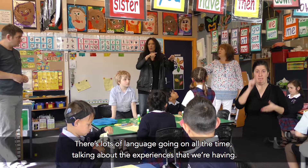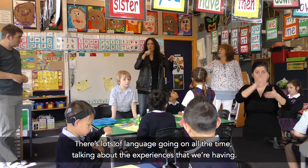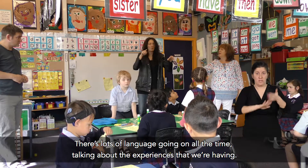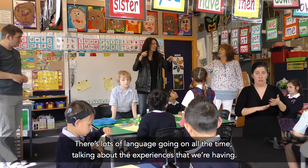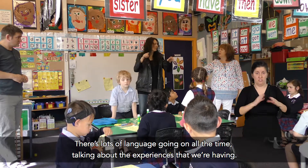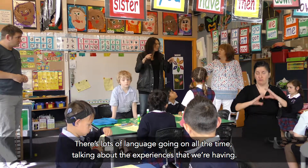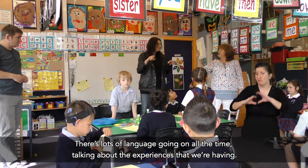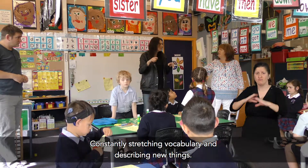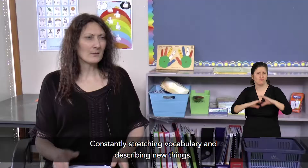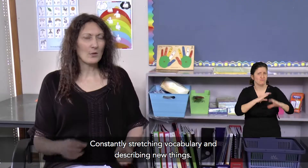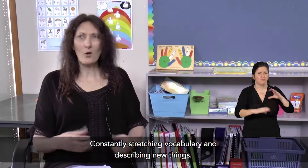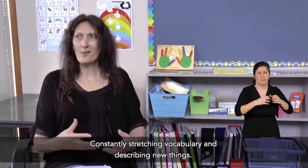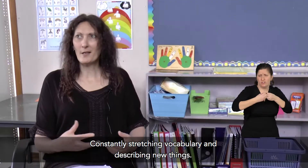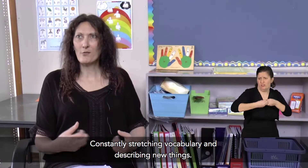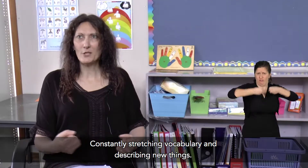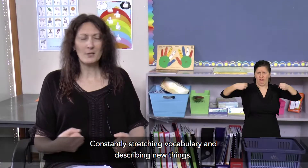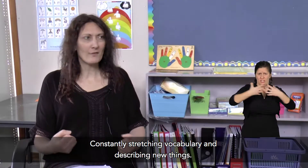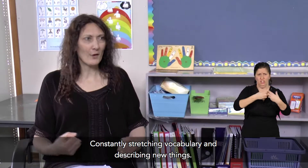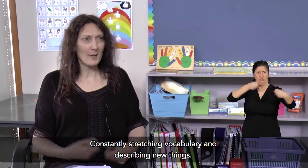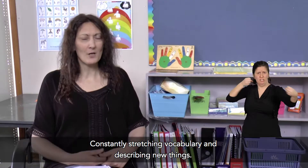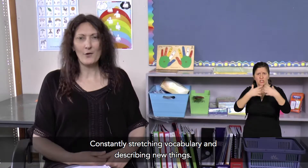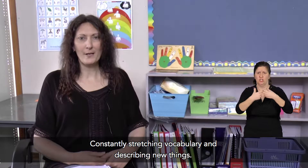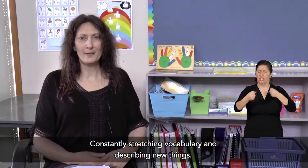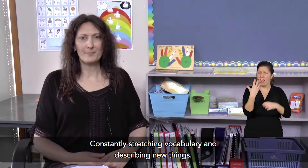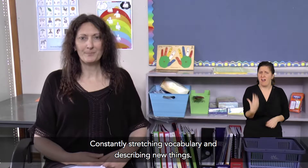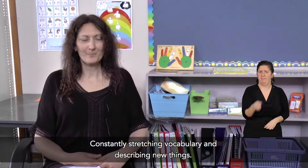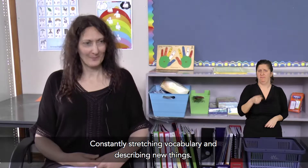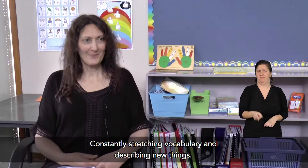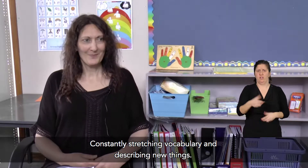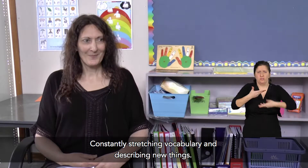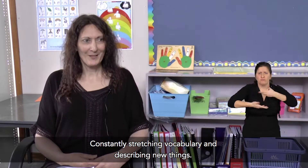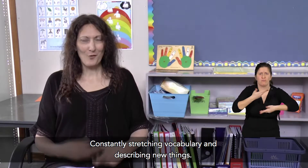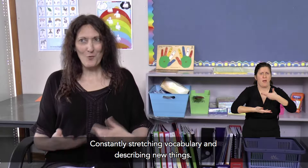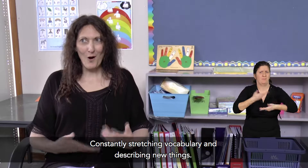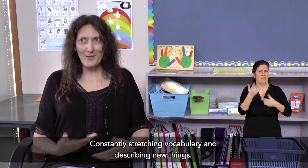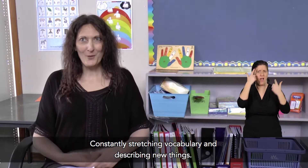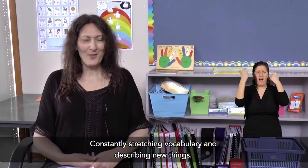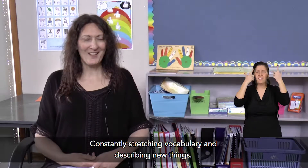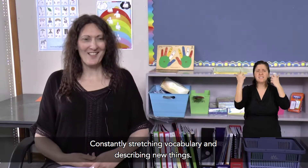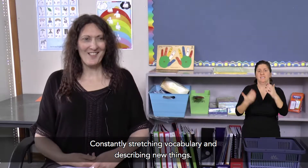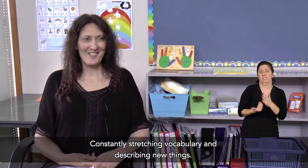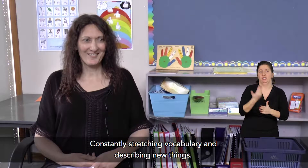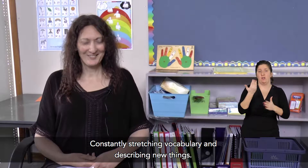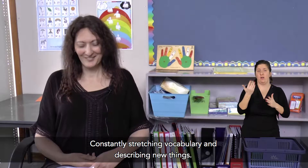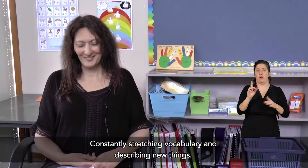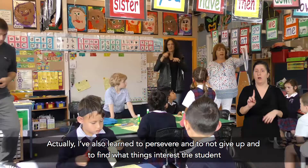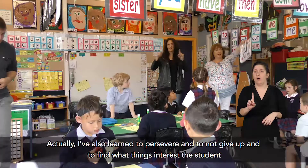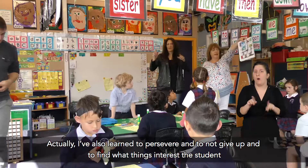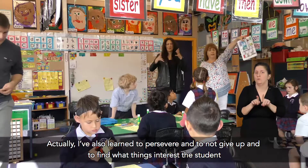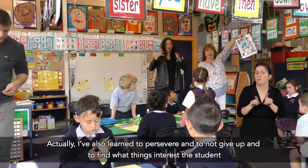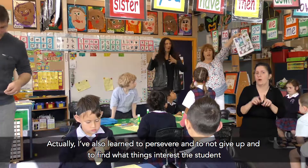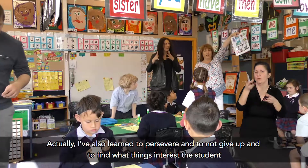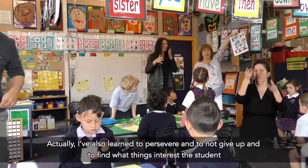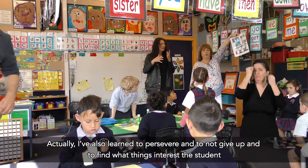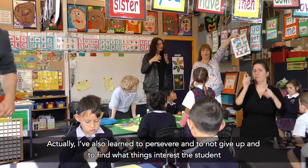the experiences that we're having, constantly stretching vocabulary and describing new things. Actually,